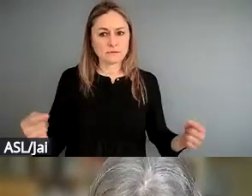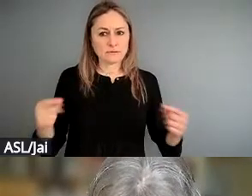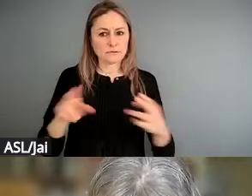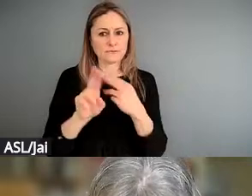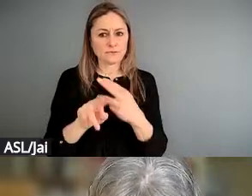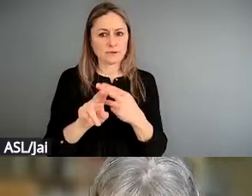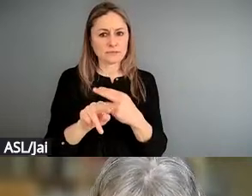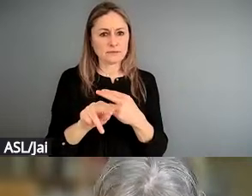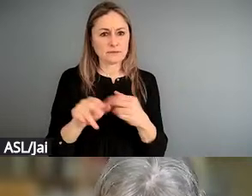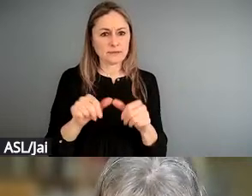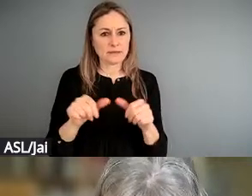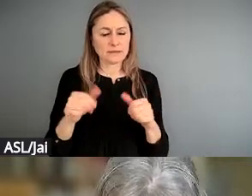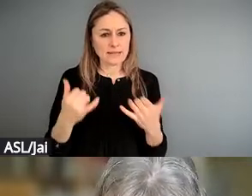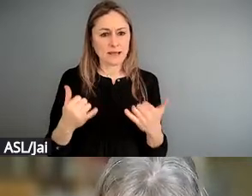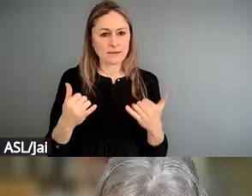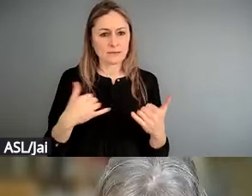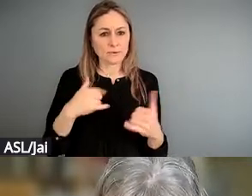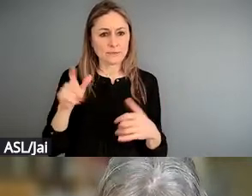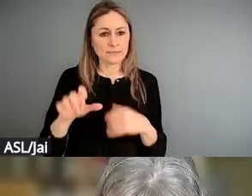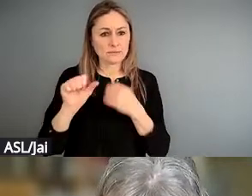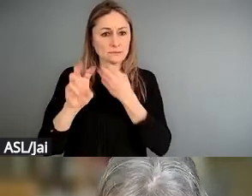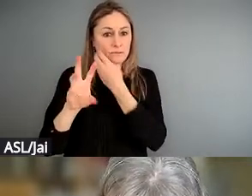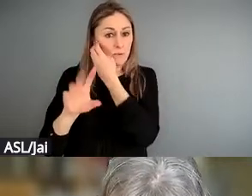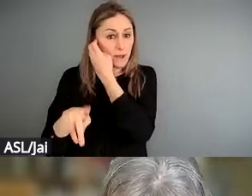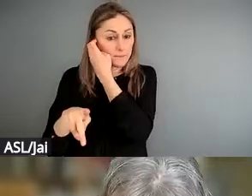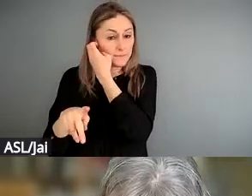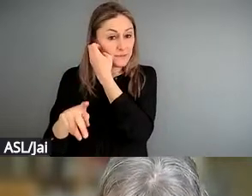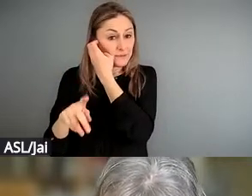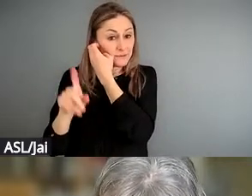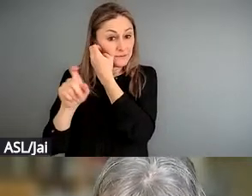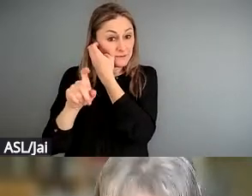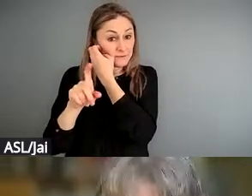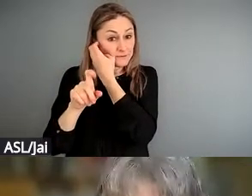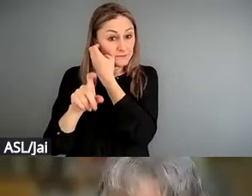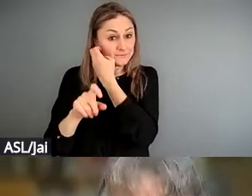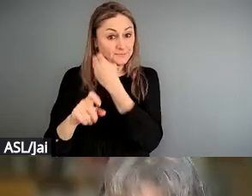swap? Is that the idea?